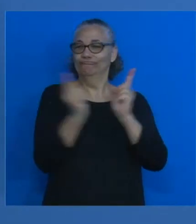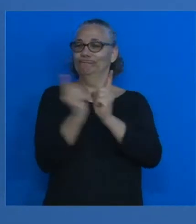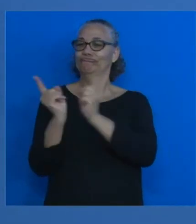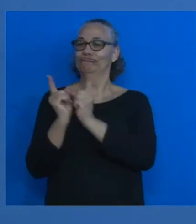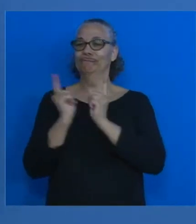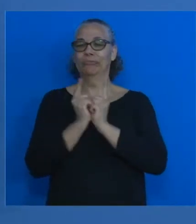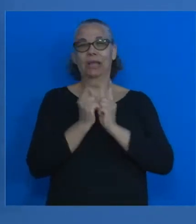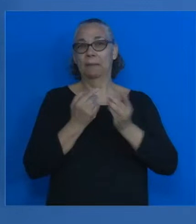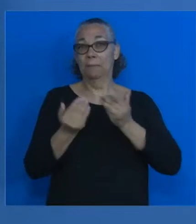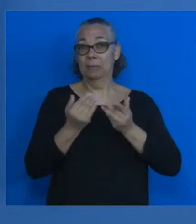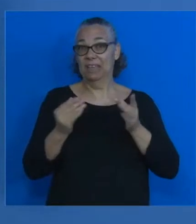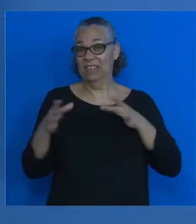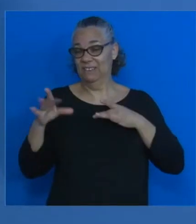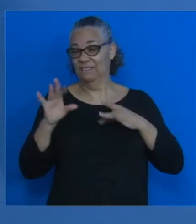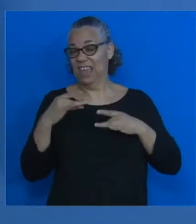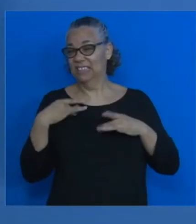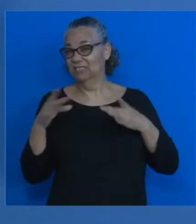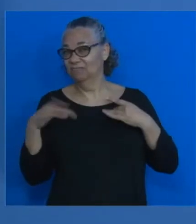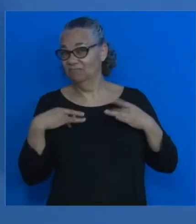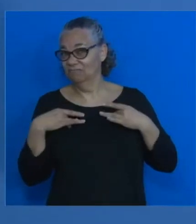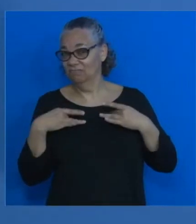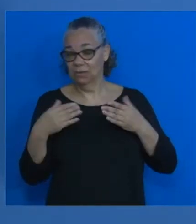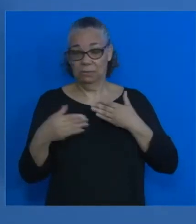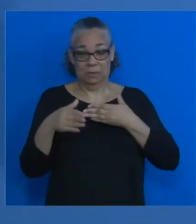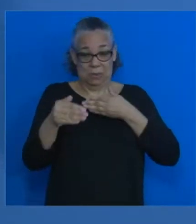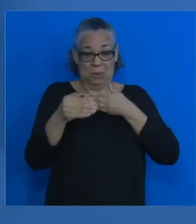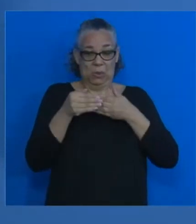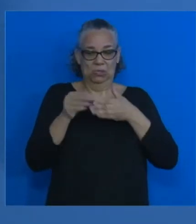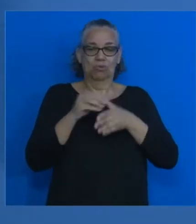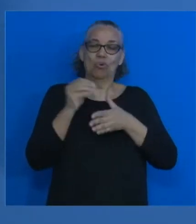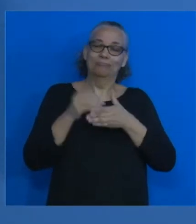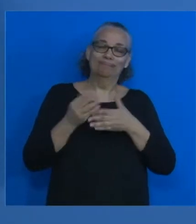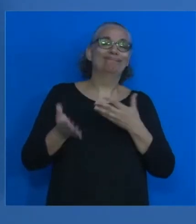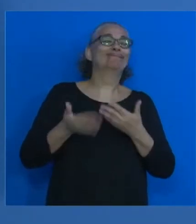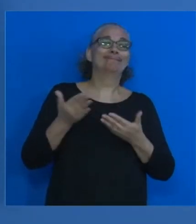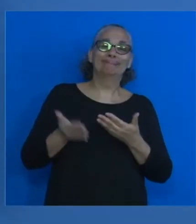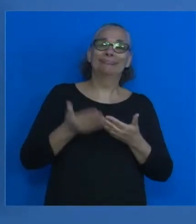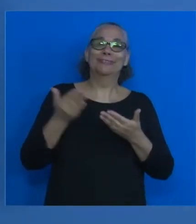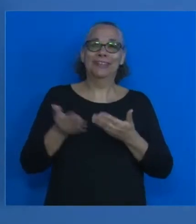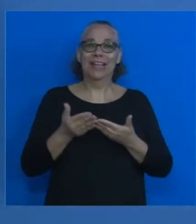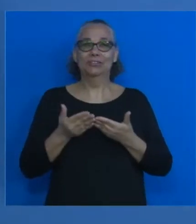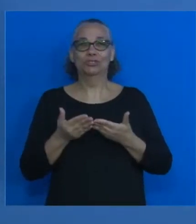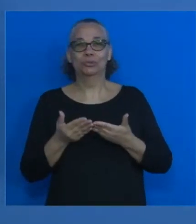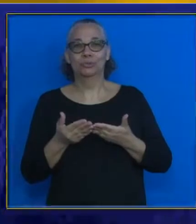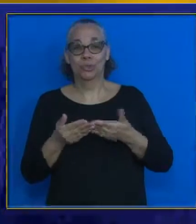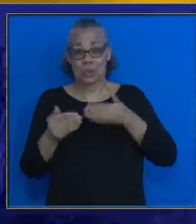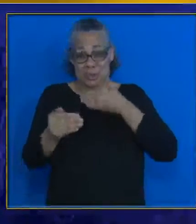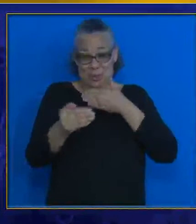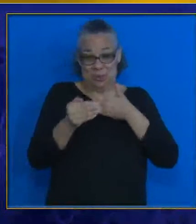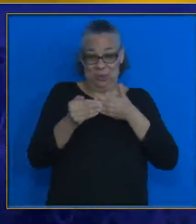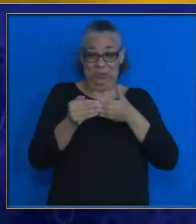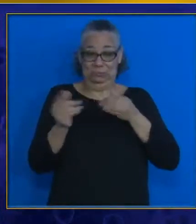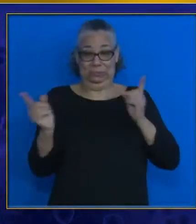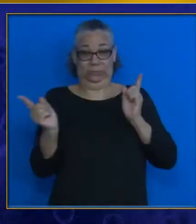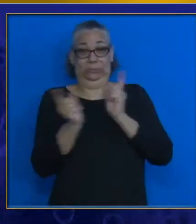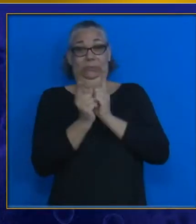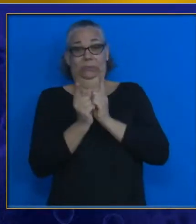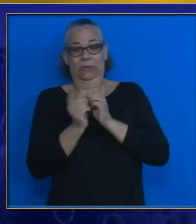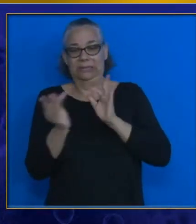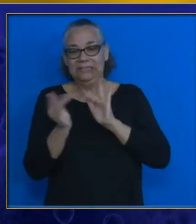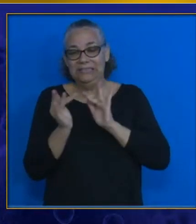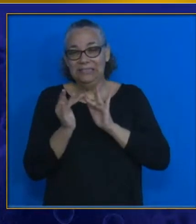infected. A person can either be a close contact or a casual contact. A close contact